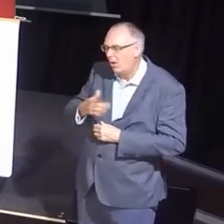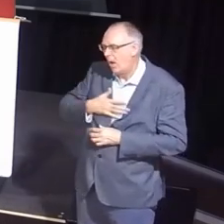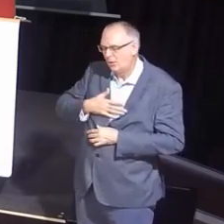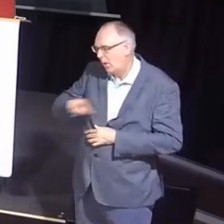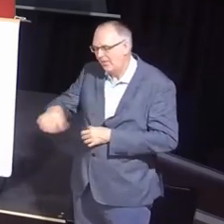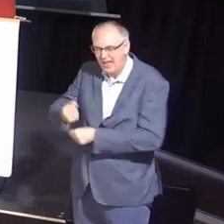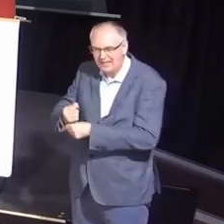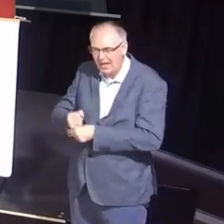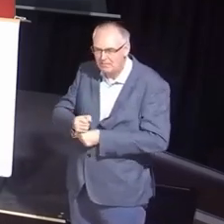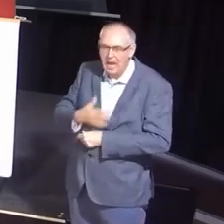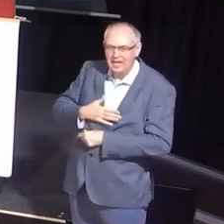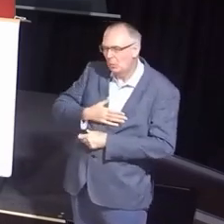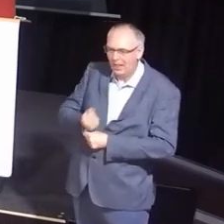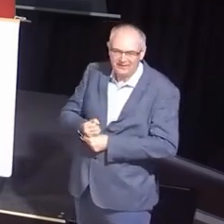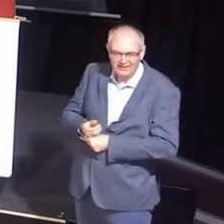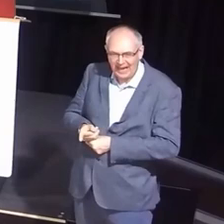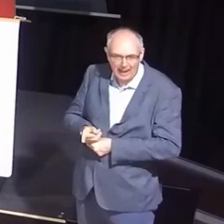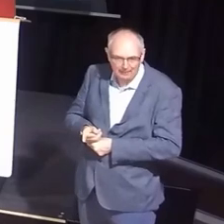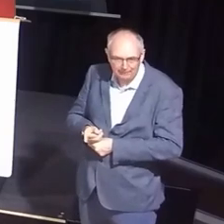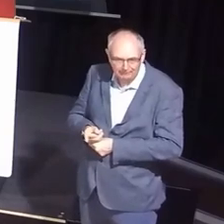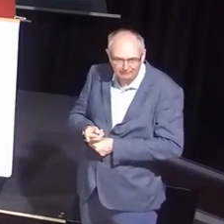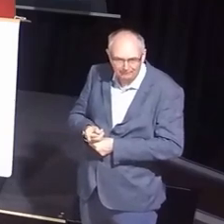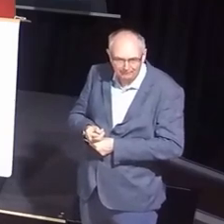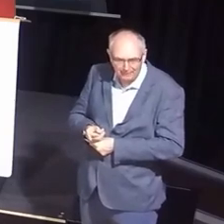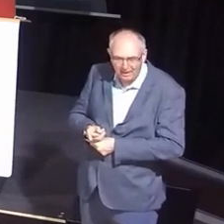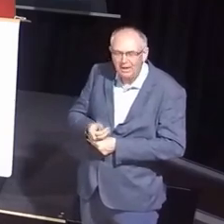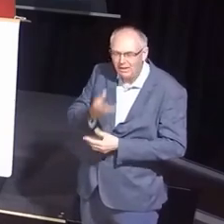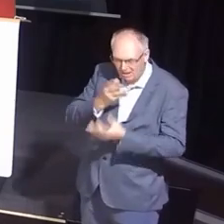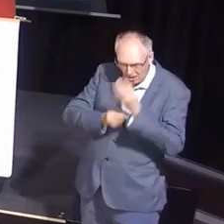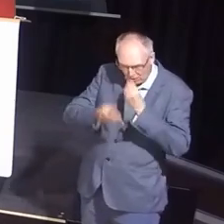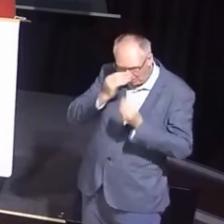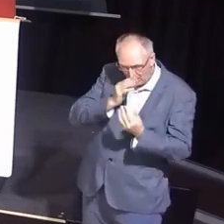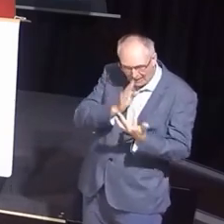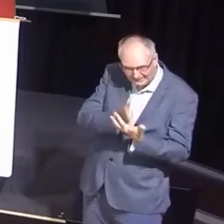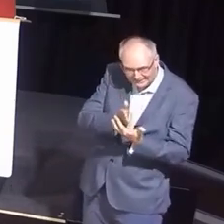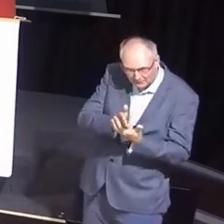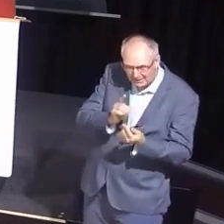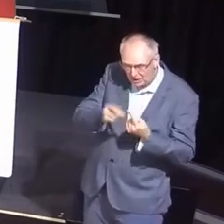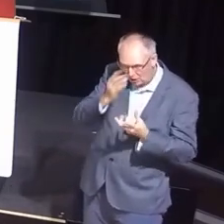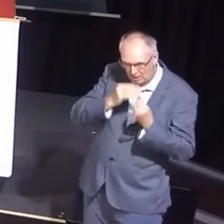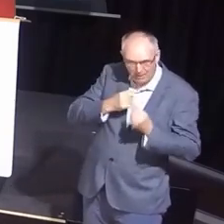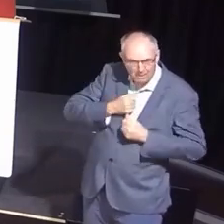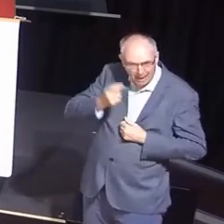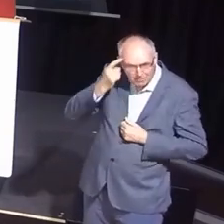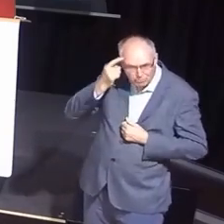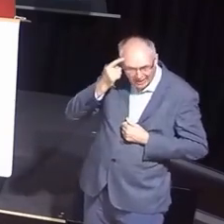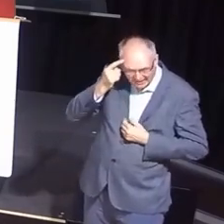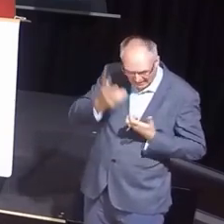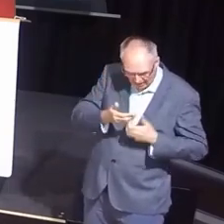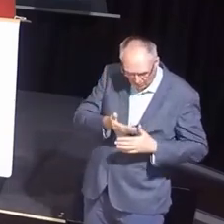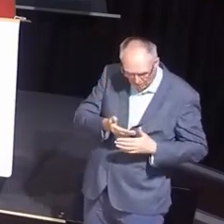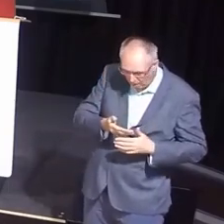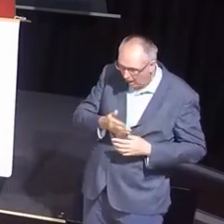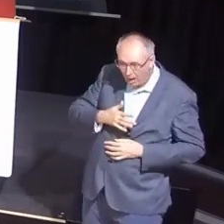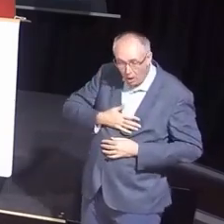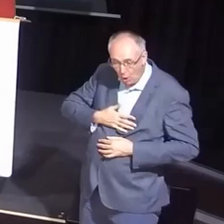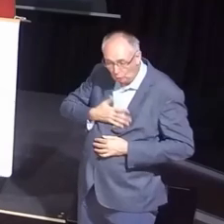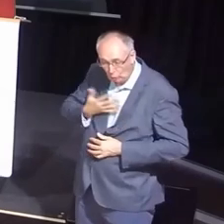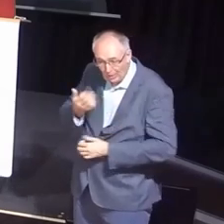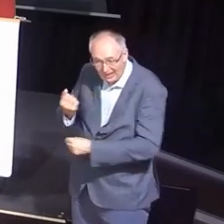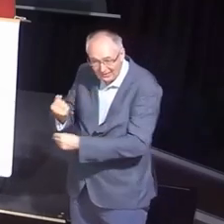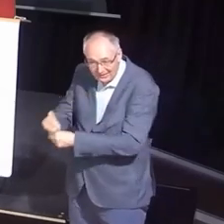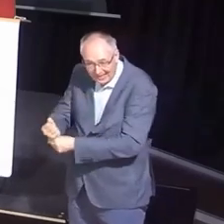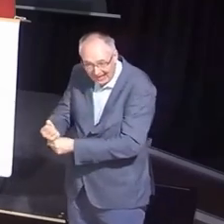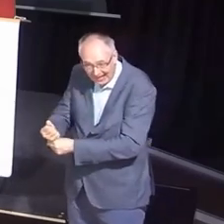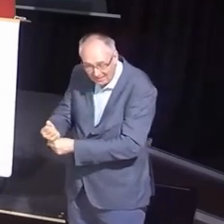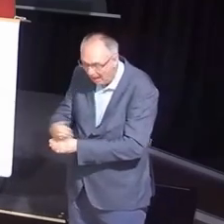those games. And then as I learned more about accessibility, learned more about how my brain works, I realized, do I not like those because I just am not interested,